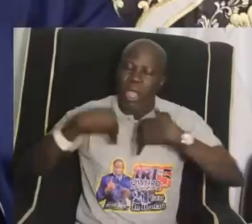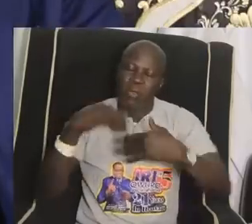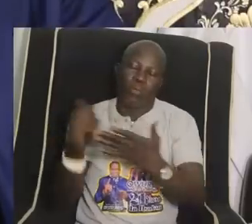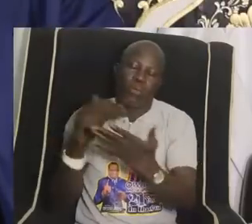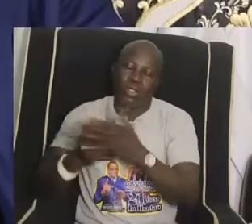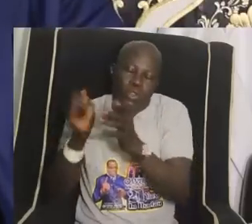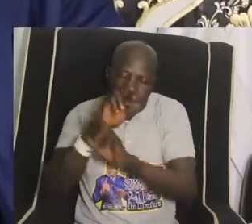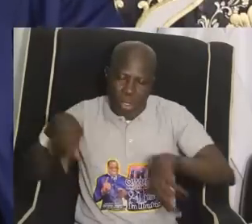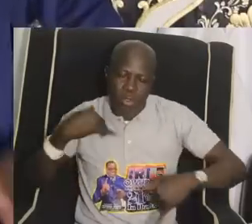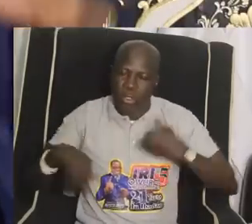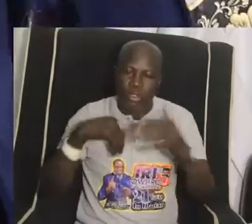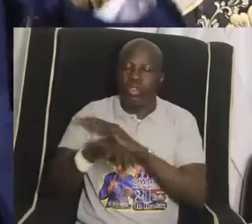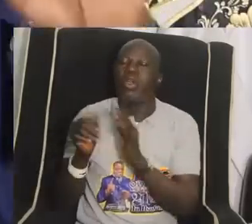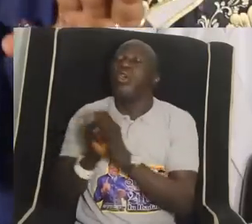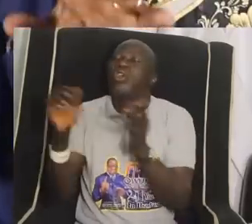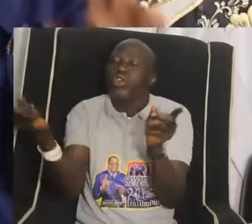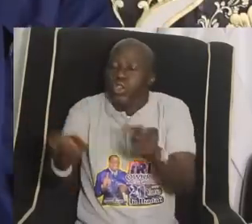Money.